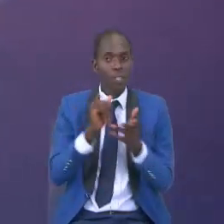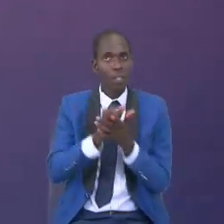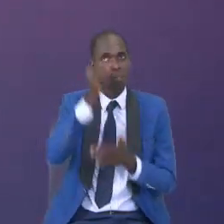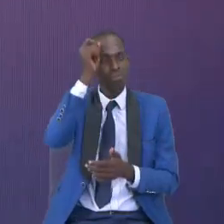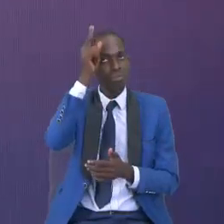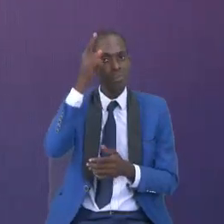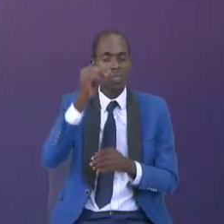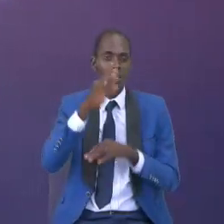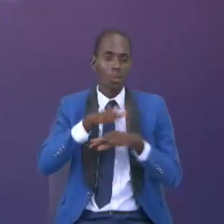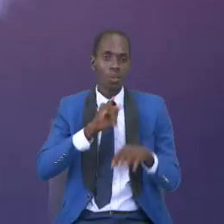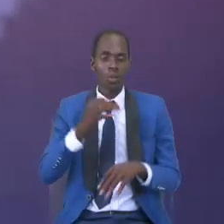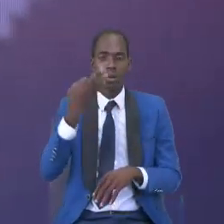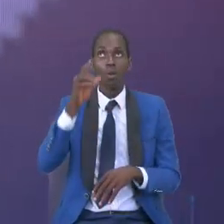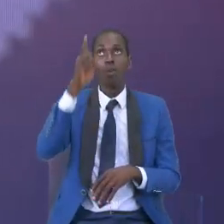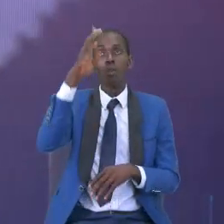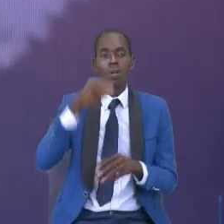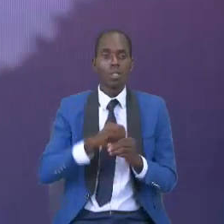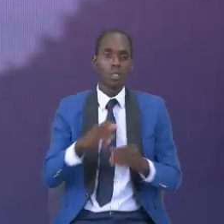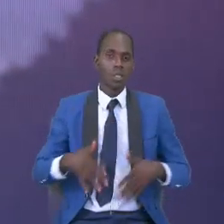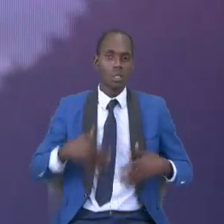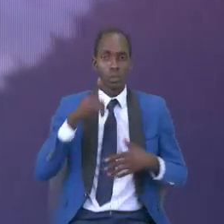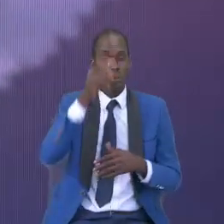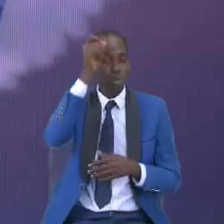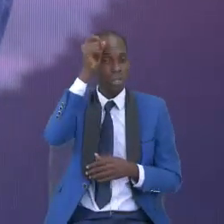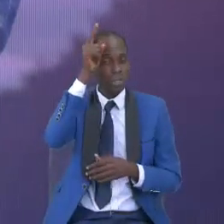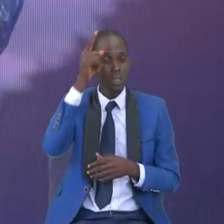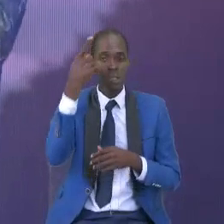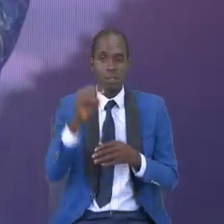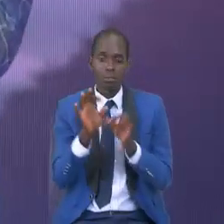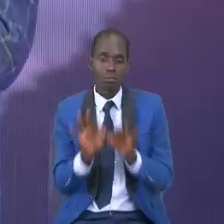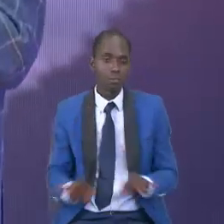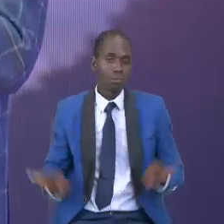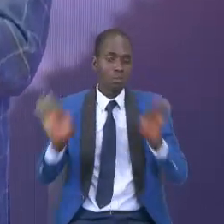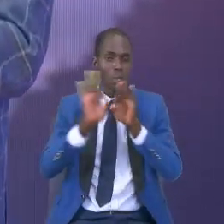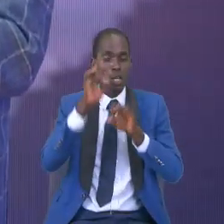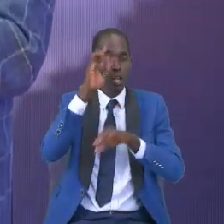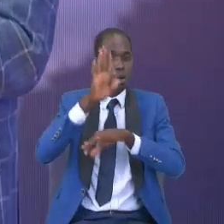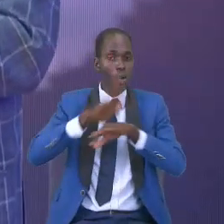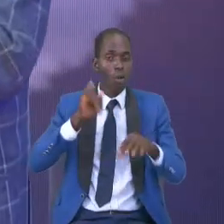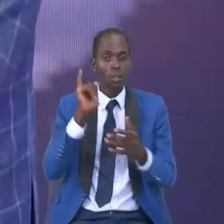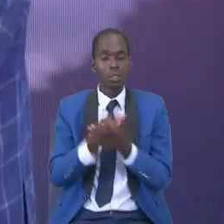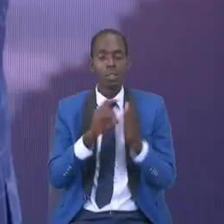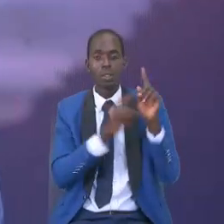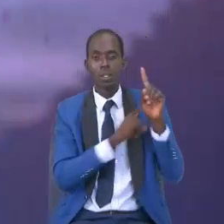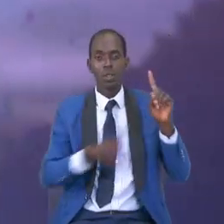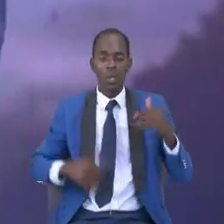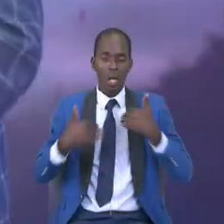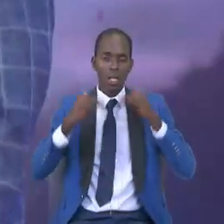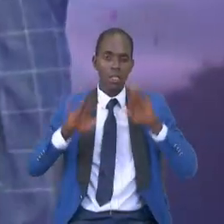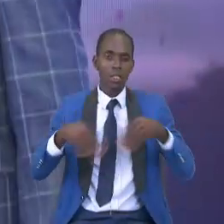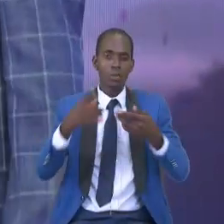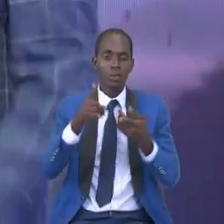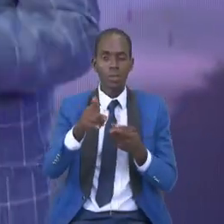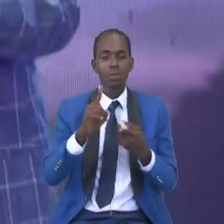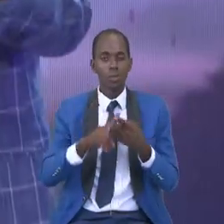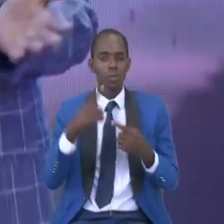of God in their lives. They understood the imperative call that the Lord had given them to the great